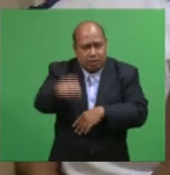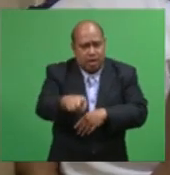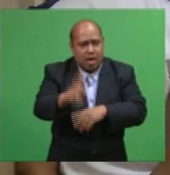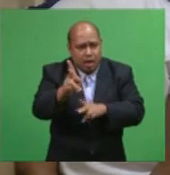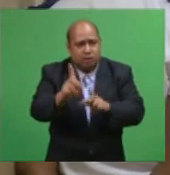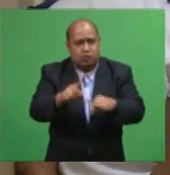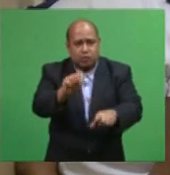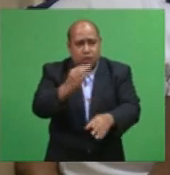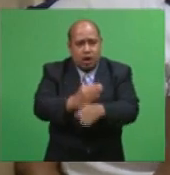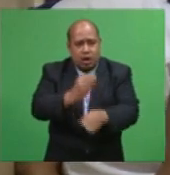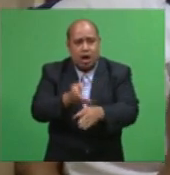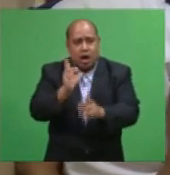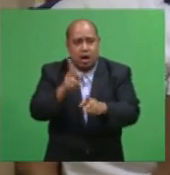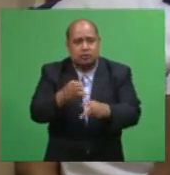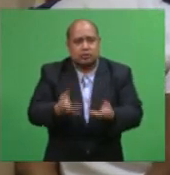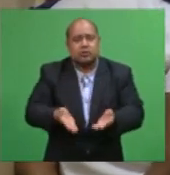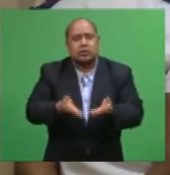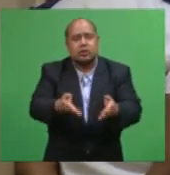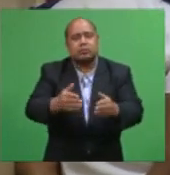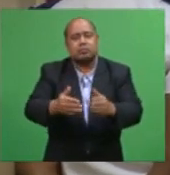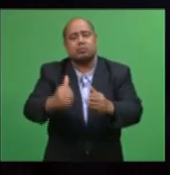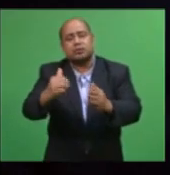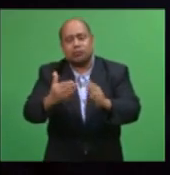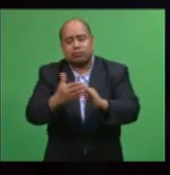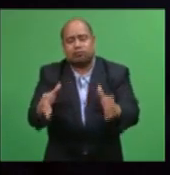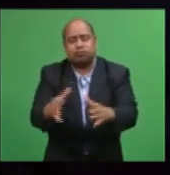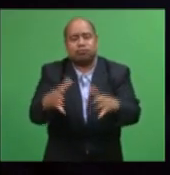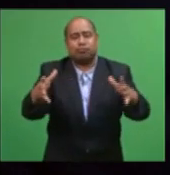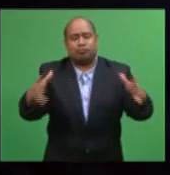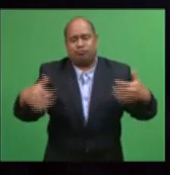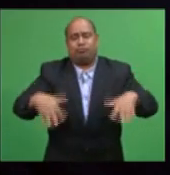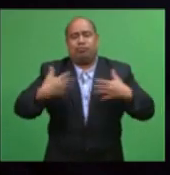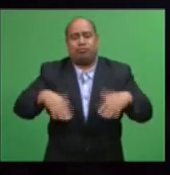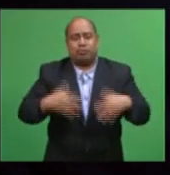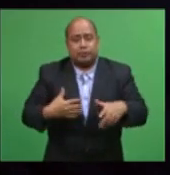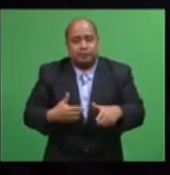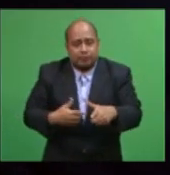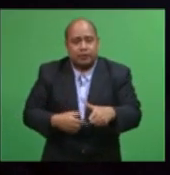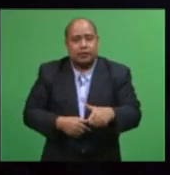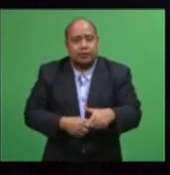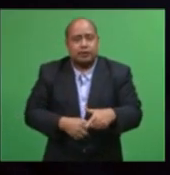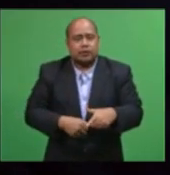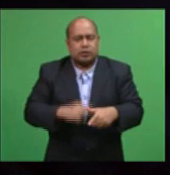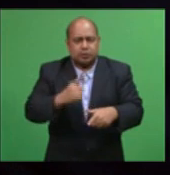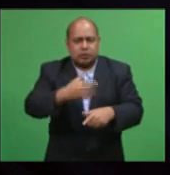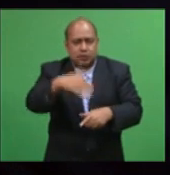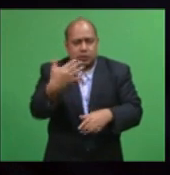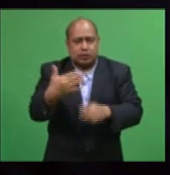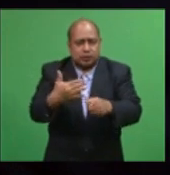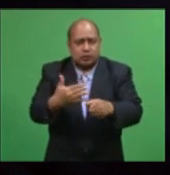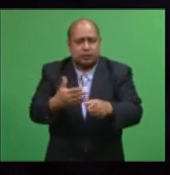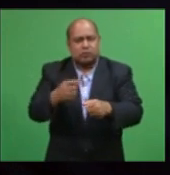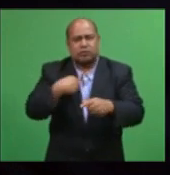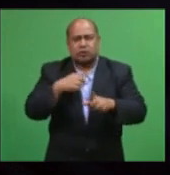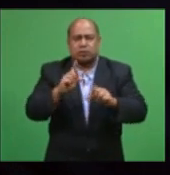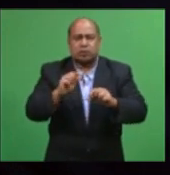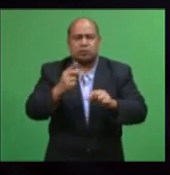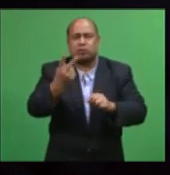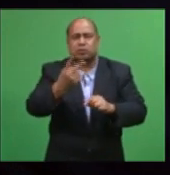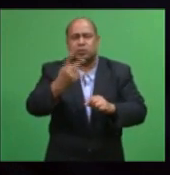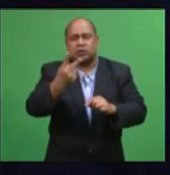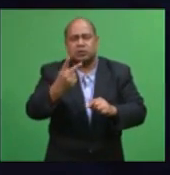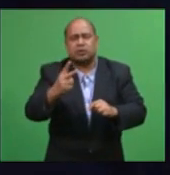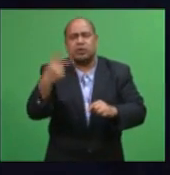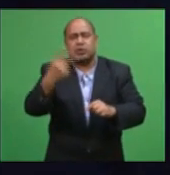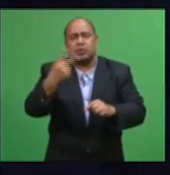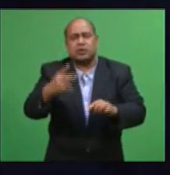while it was challenging, they could not have asked for more. Like in a day, we used to do around about 12 deliveries per